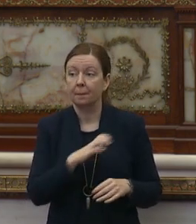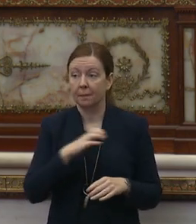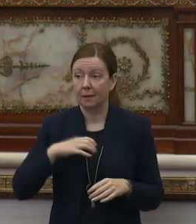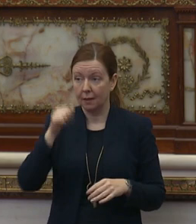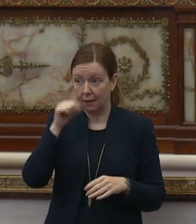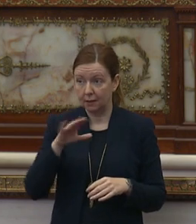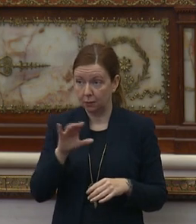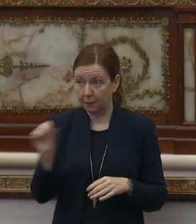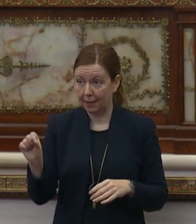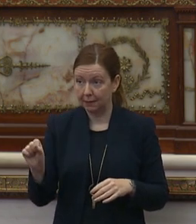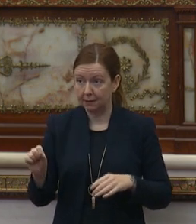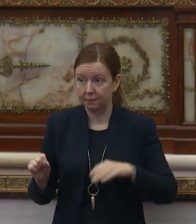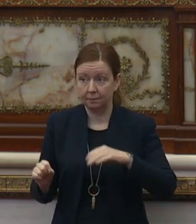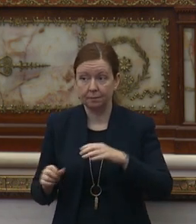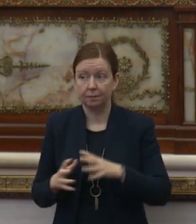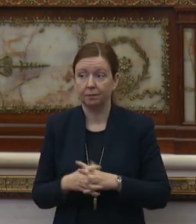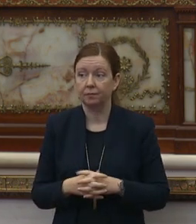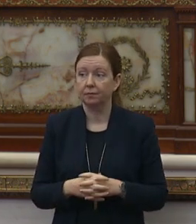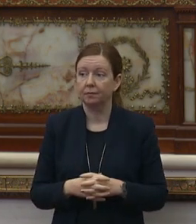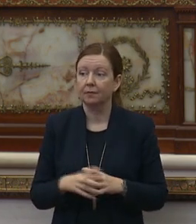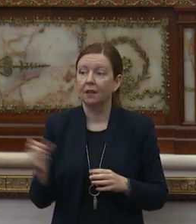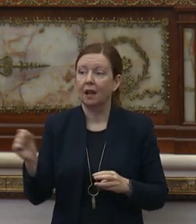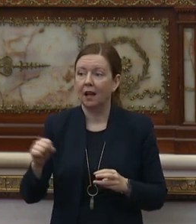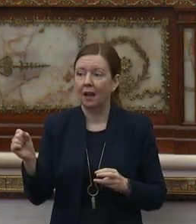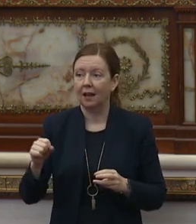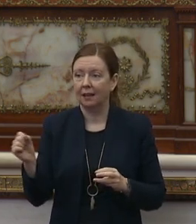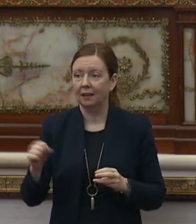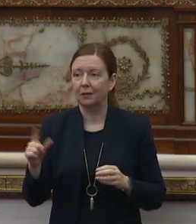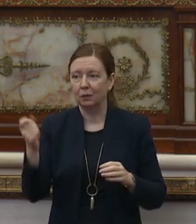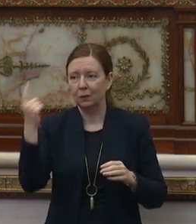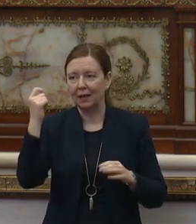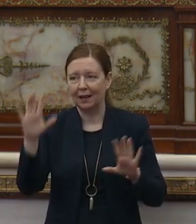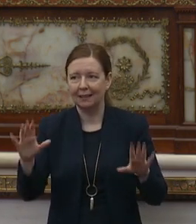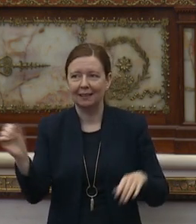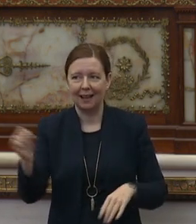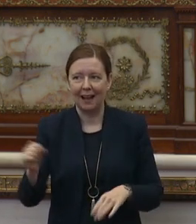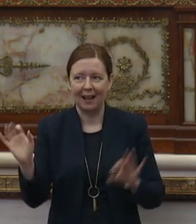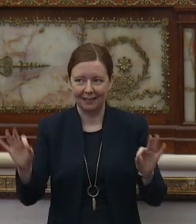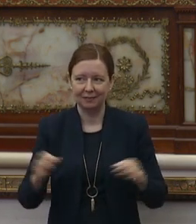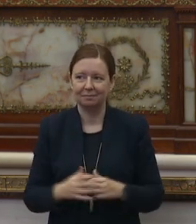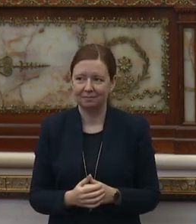Councilwoman Bass? Oh, okay. We got it. Aye.